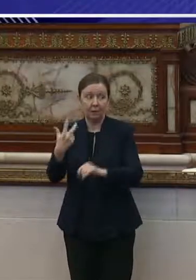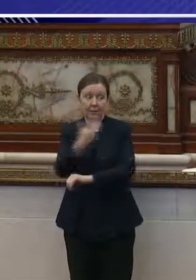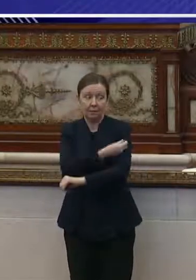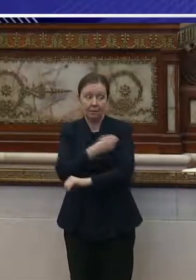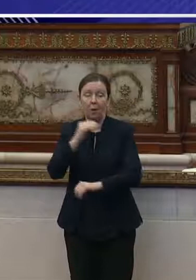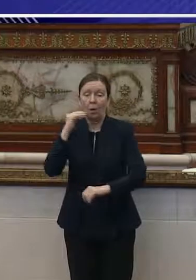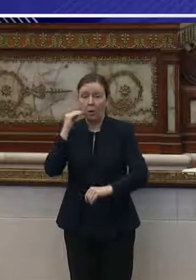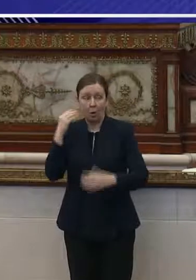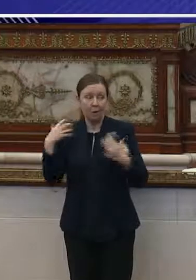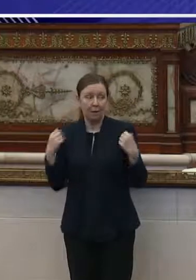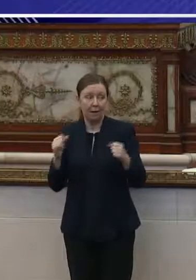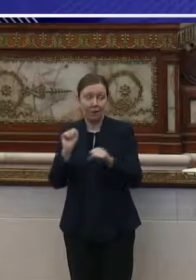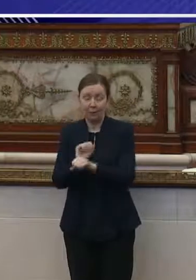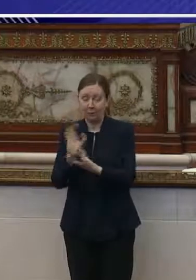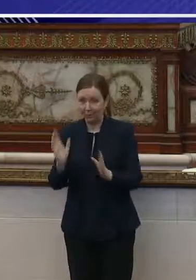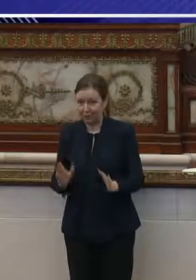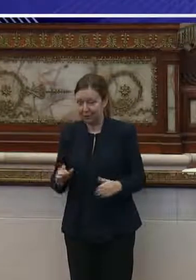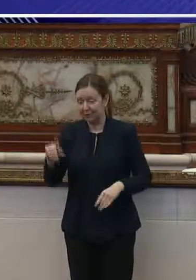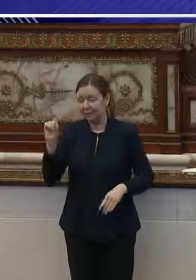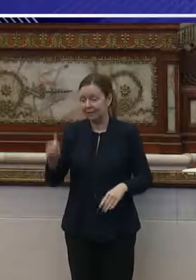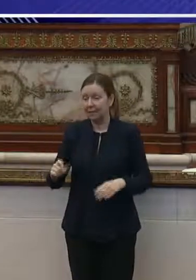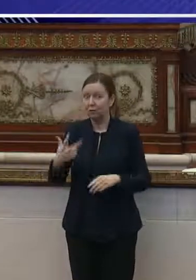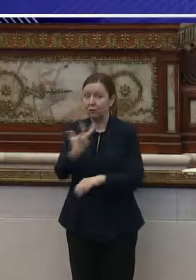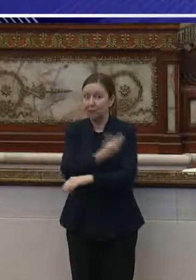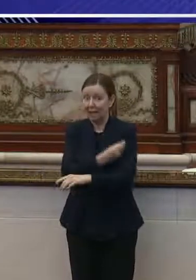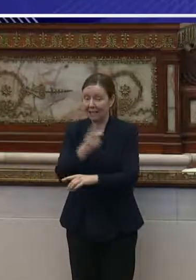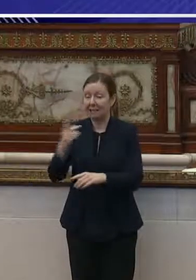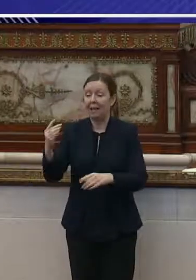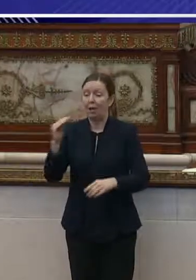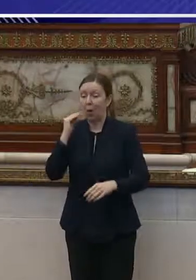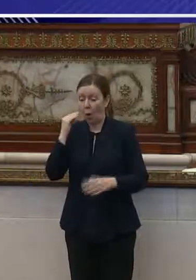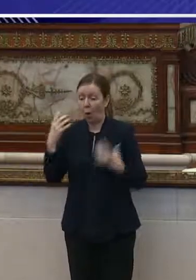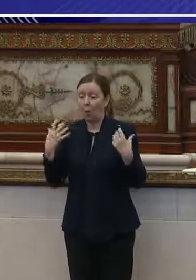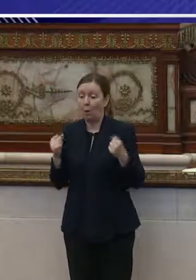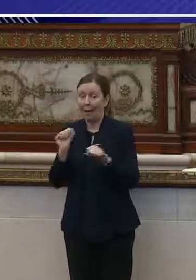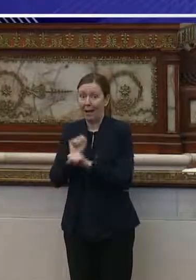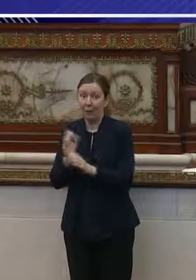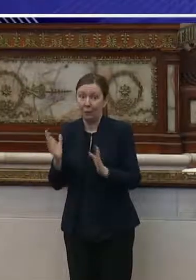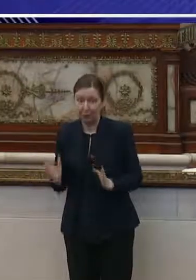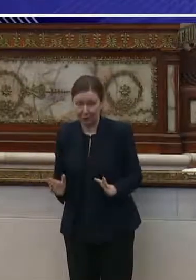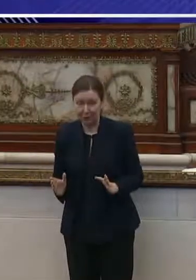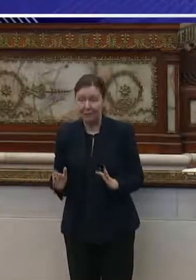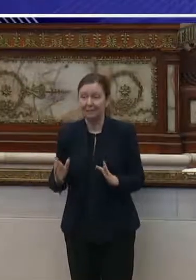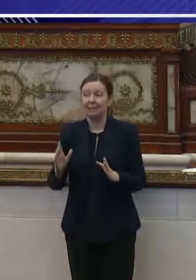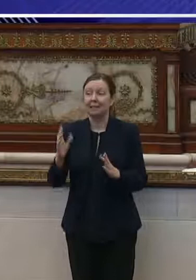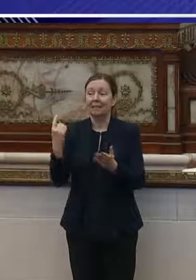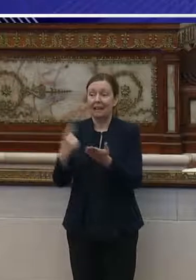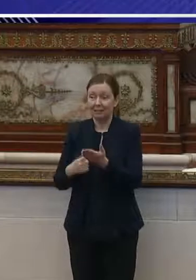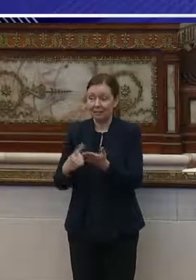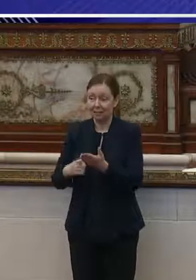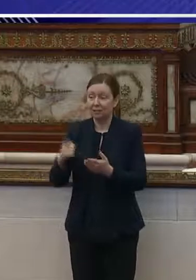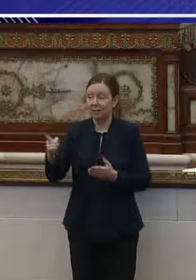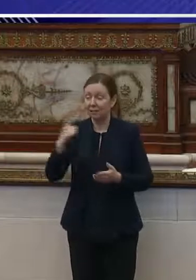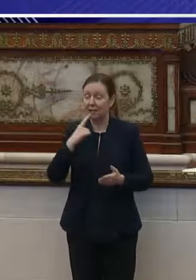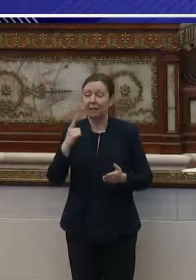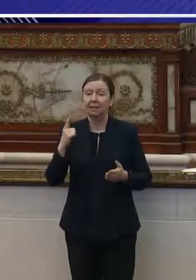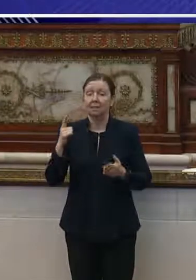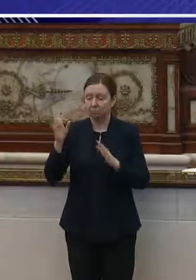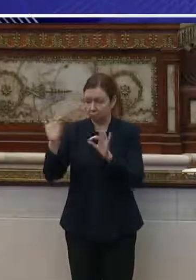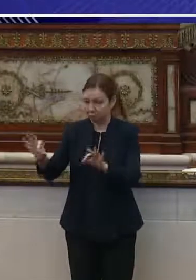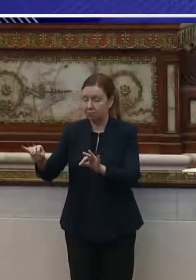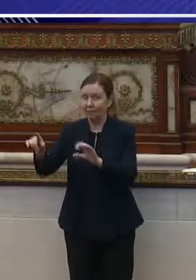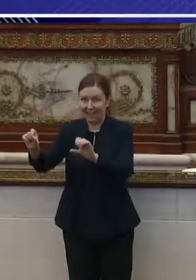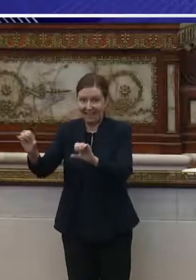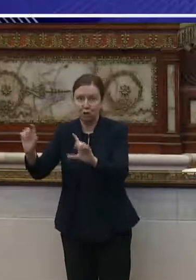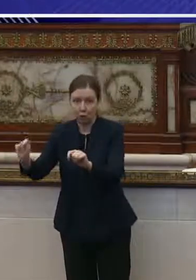health workers. There was a need to vaccinate home health workers. And there was a discussion with them about, okay, we think they thought they could do it.